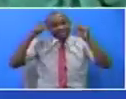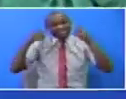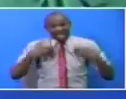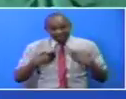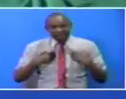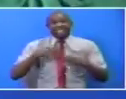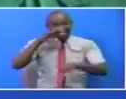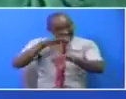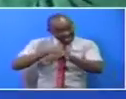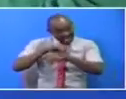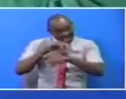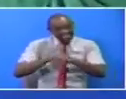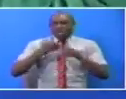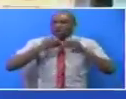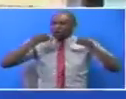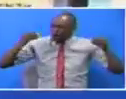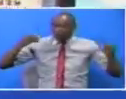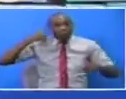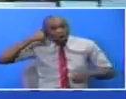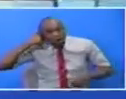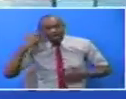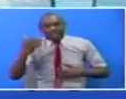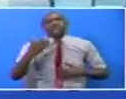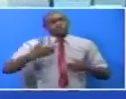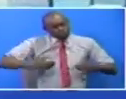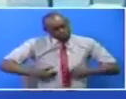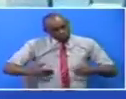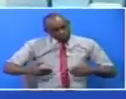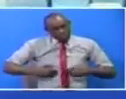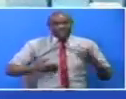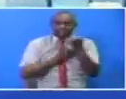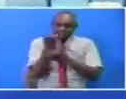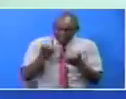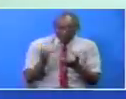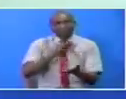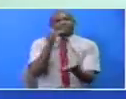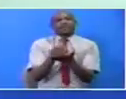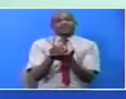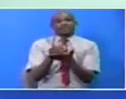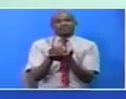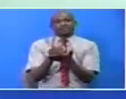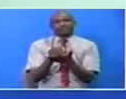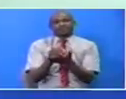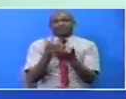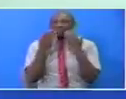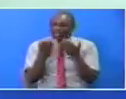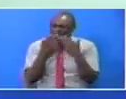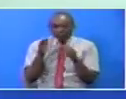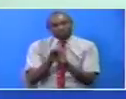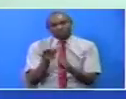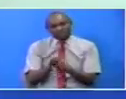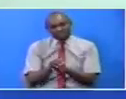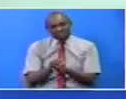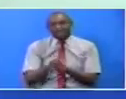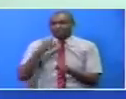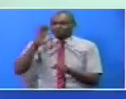she received that long-awaited call from the Youth Entrepreneurship Development Fund. I appreciate so much from